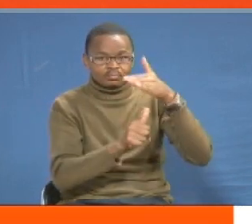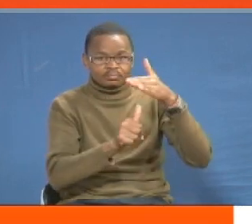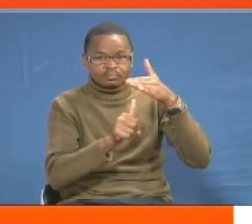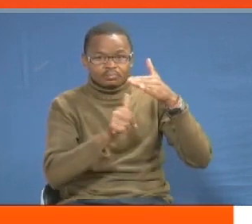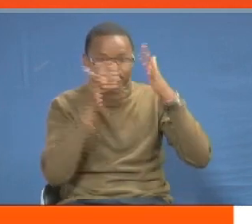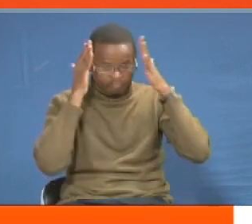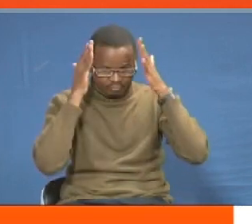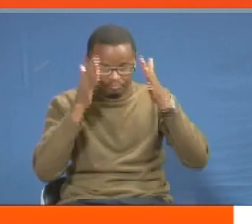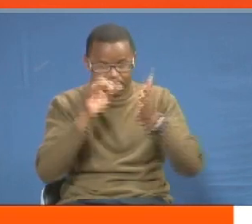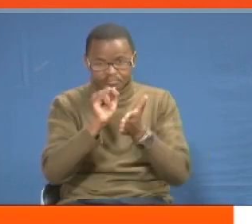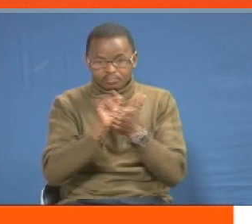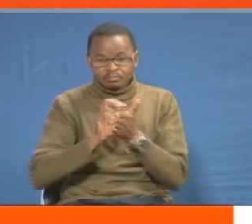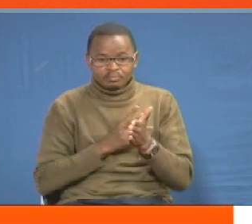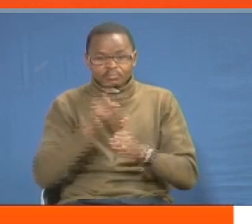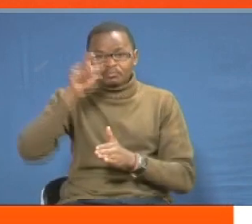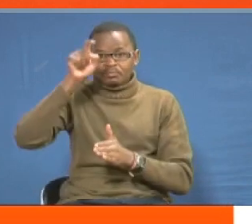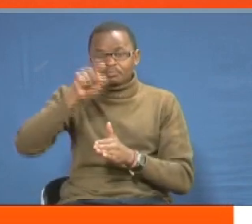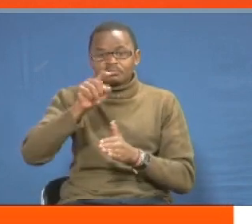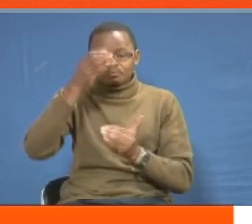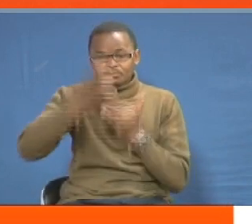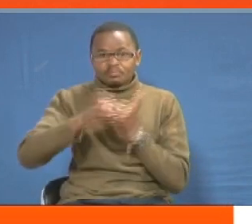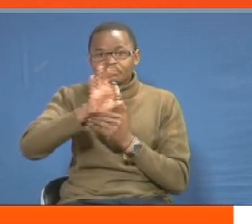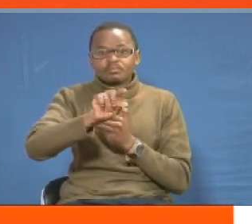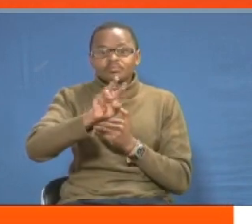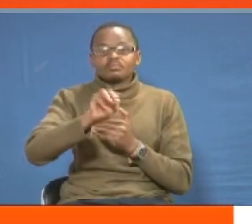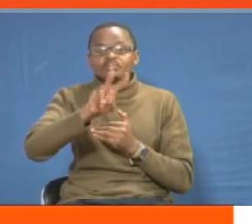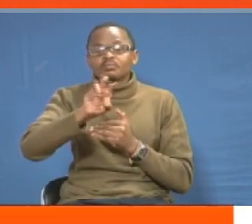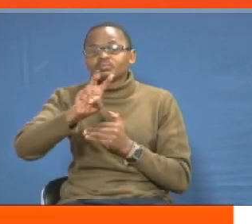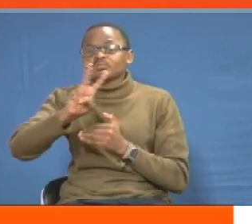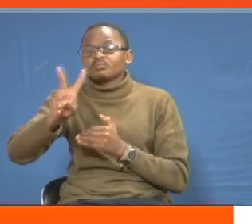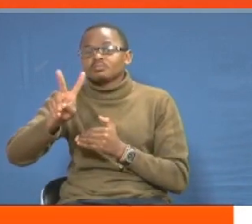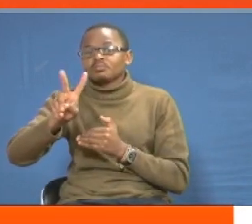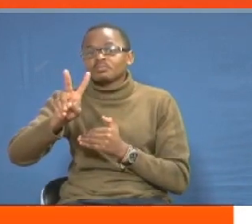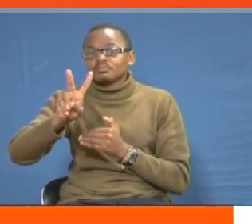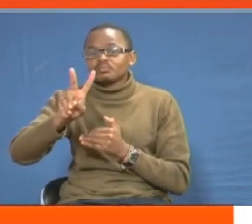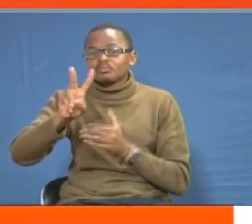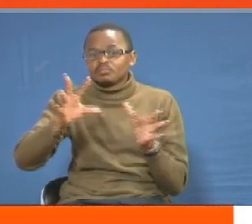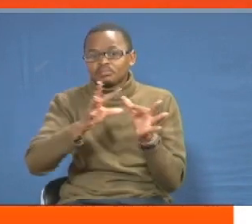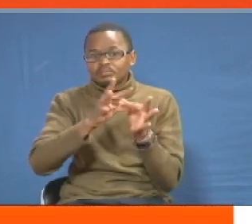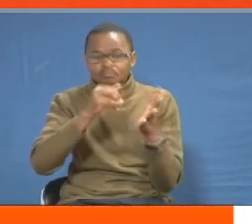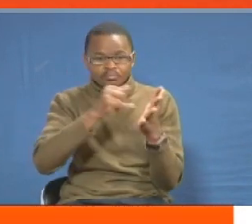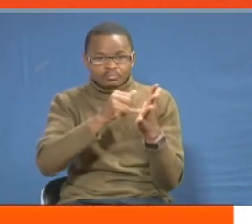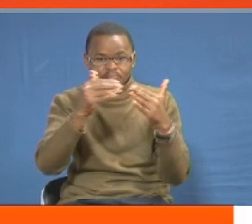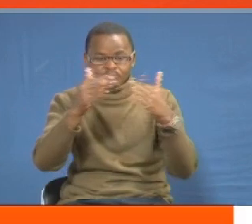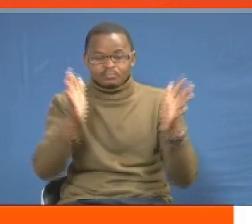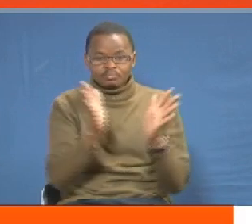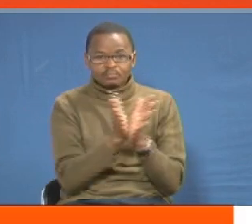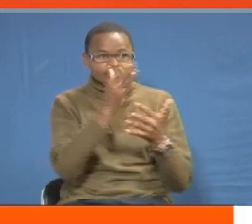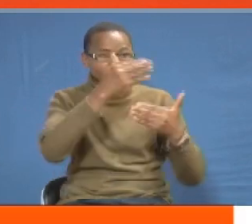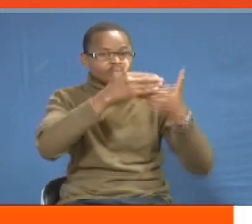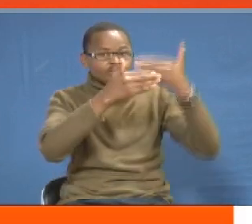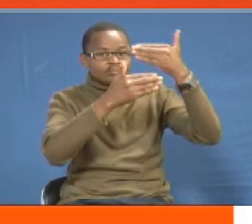2019, and a commitment that we must end FGM by 2022, he linked it to the